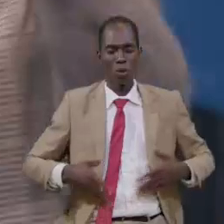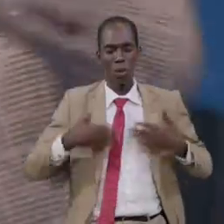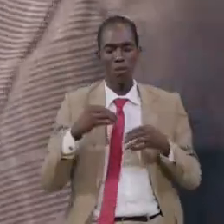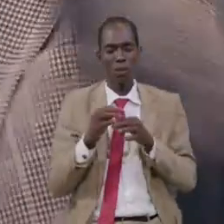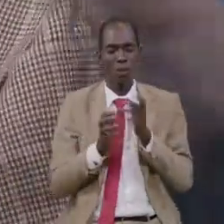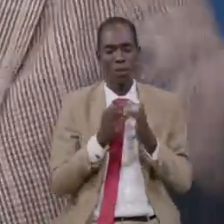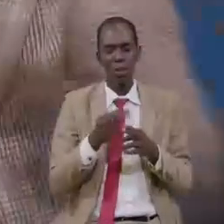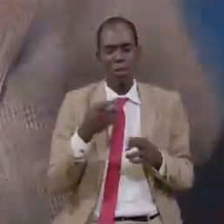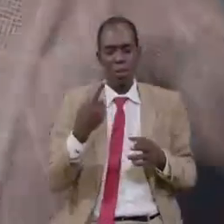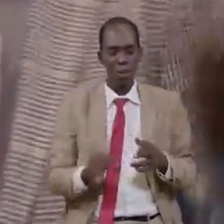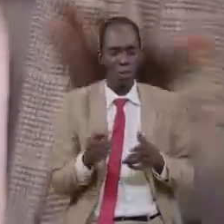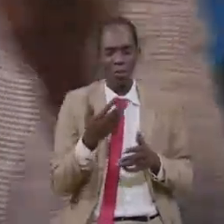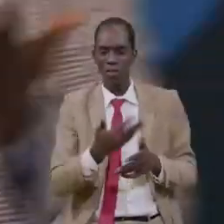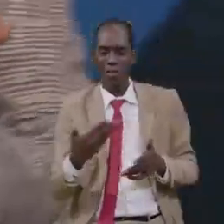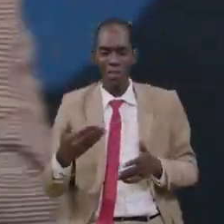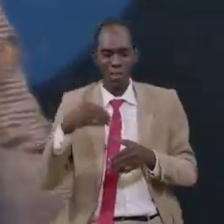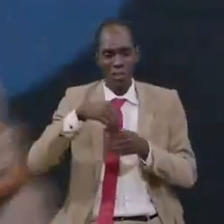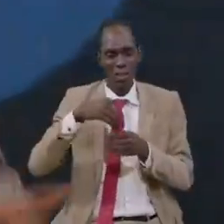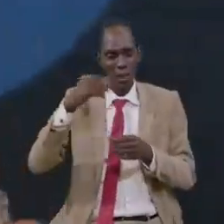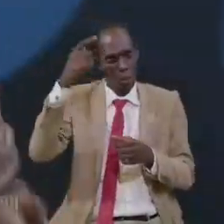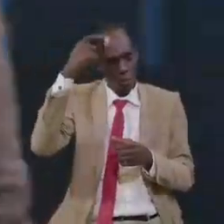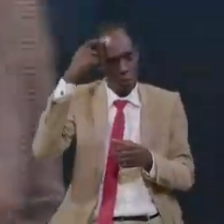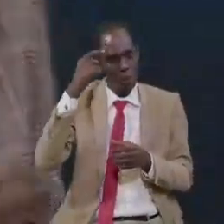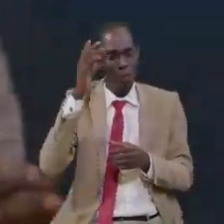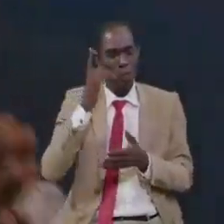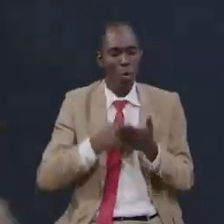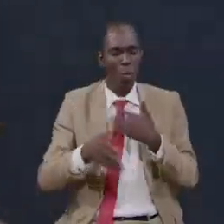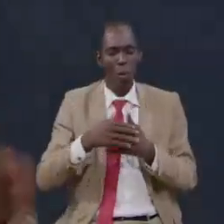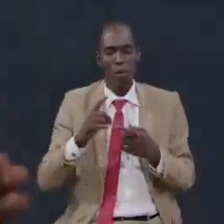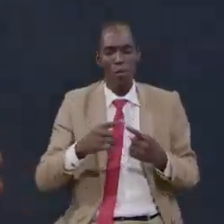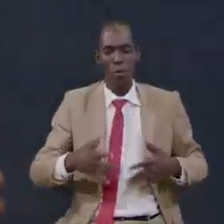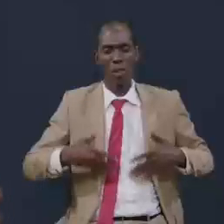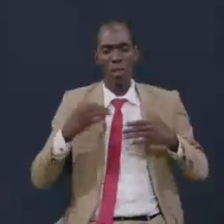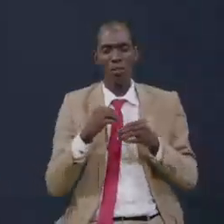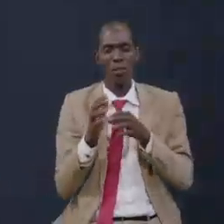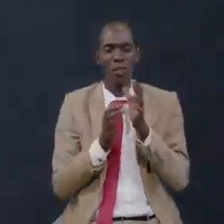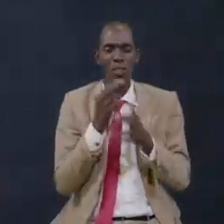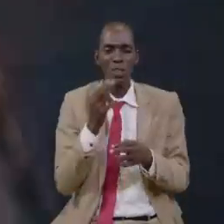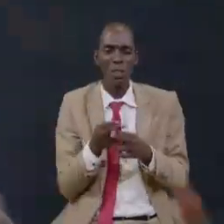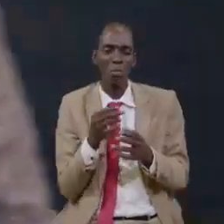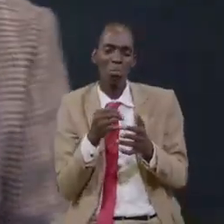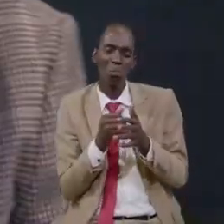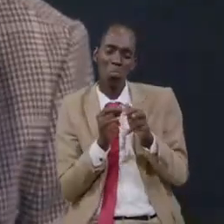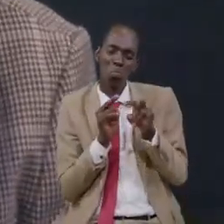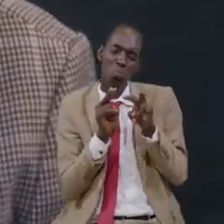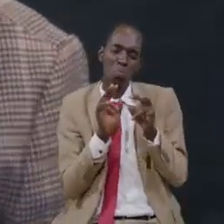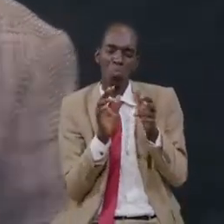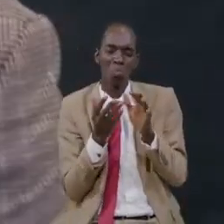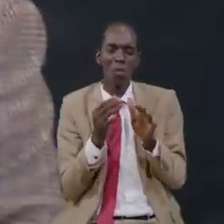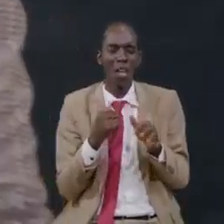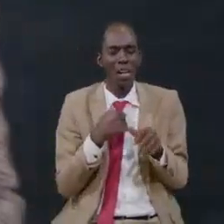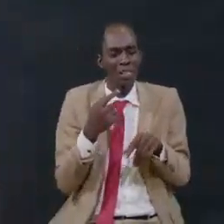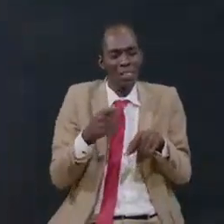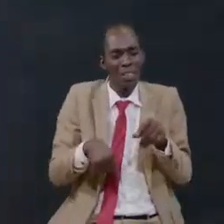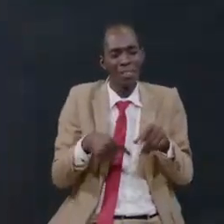alive. And the connection of those cells that it appears that, you know, I cannot think the way I used to